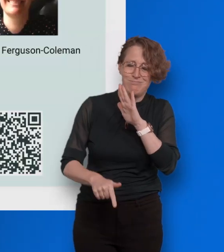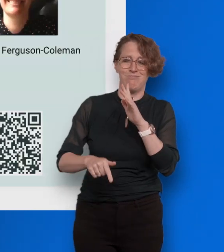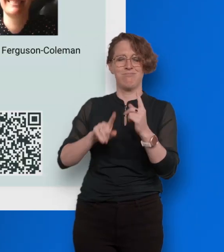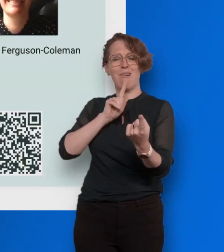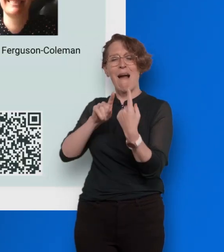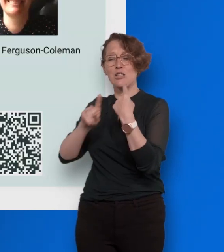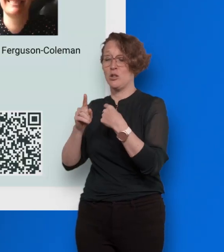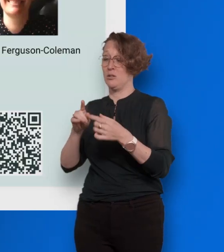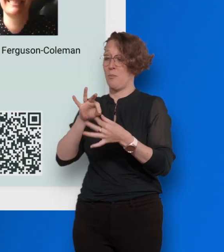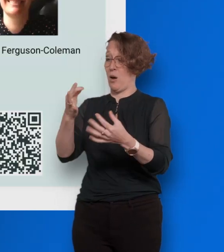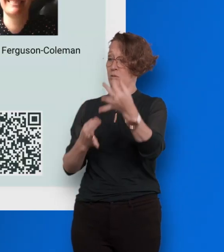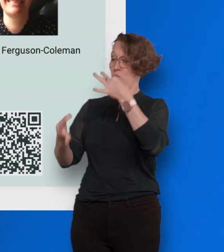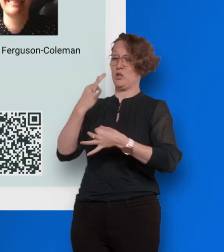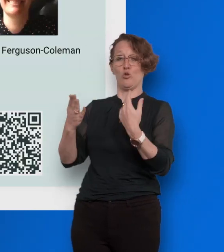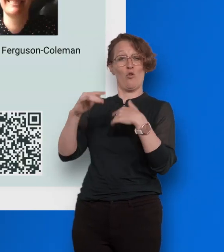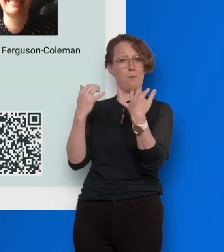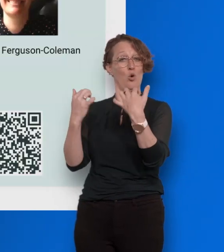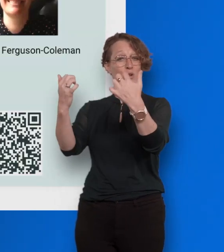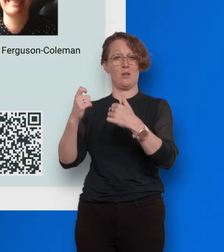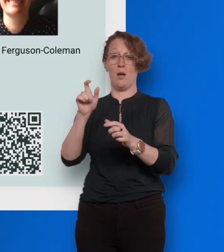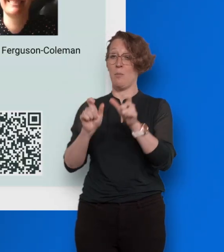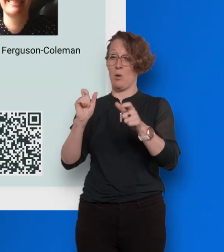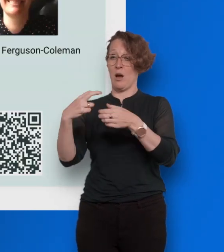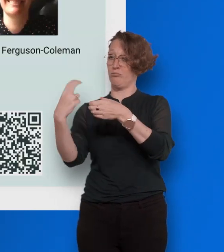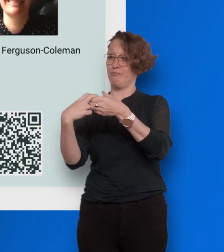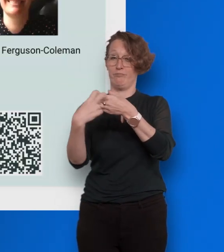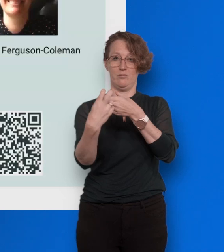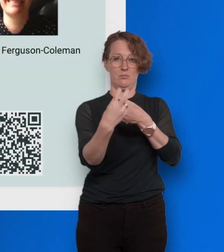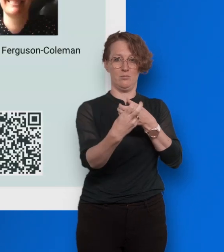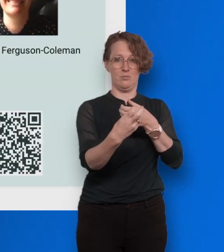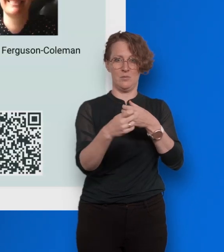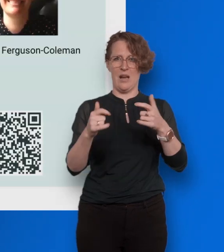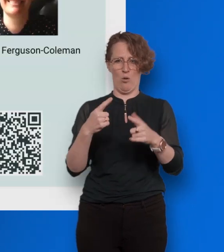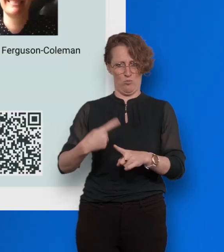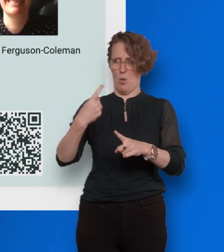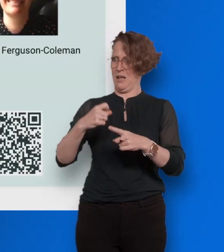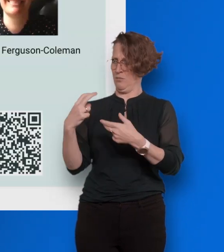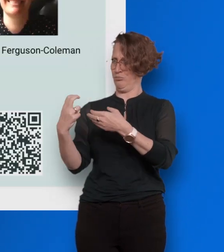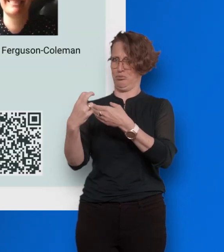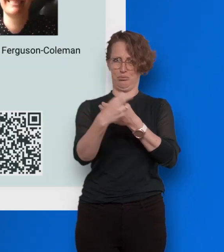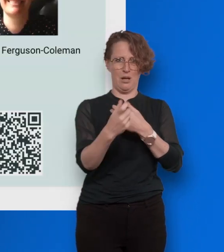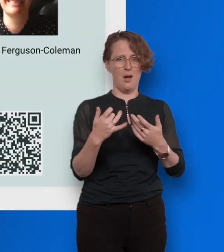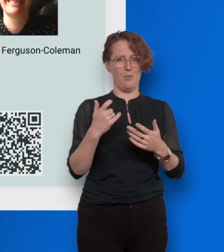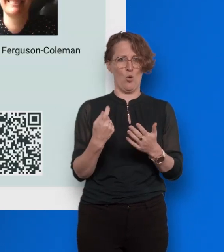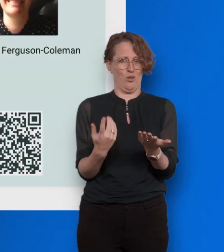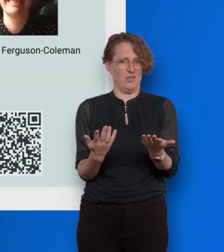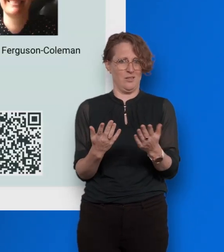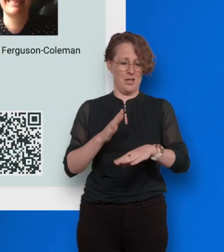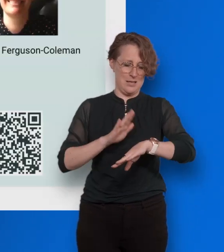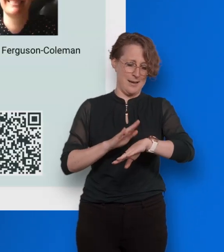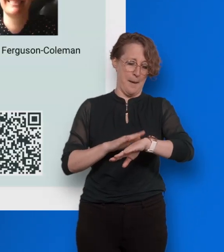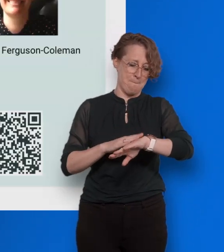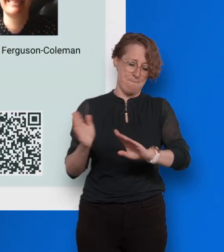questions of our participants. People are leaving quite promptly now because we are at the end of the